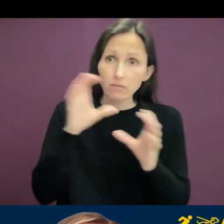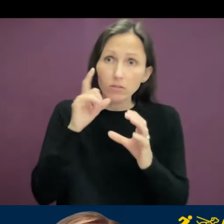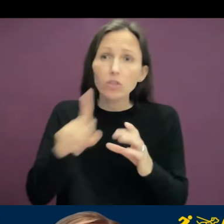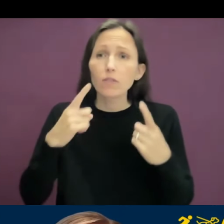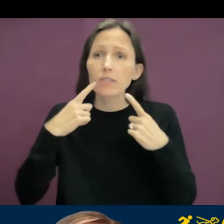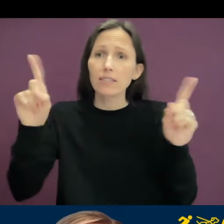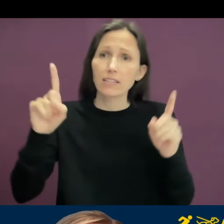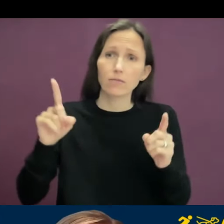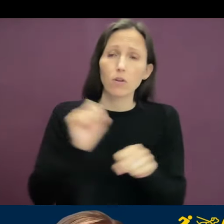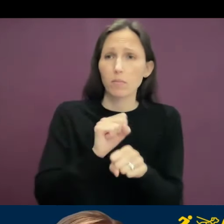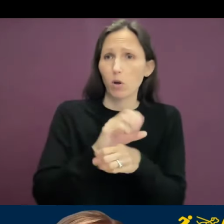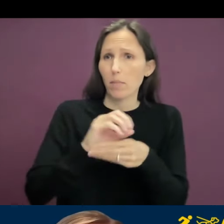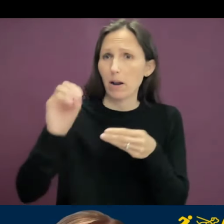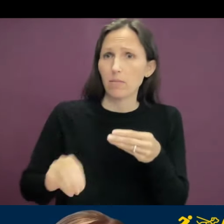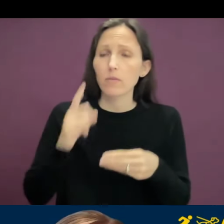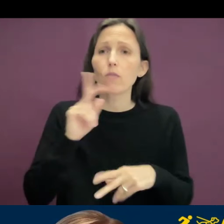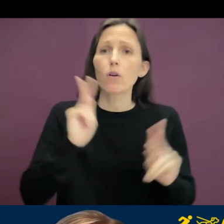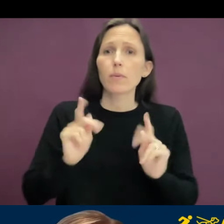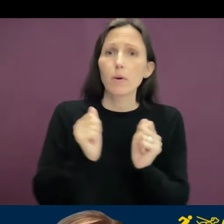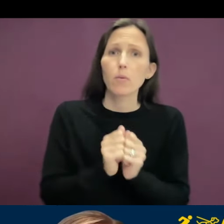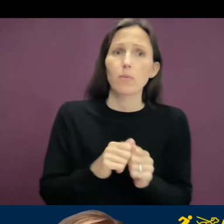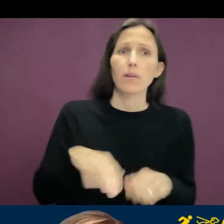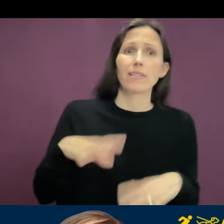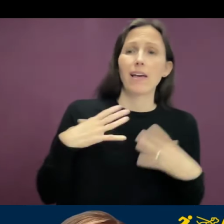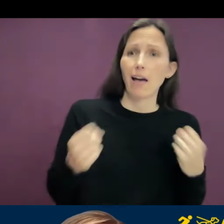for individuals with health conditions and disabilities.